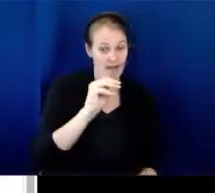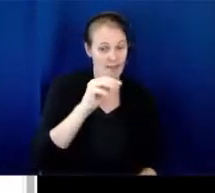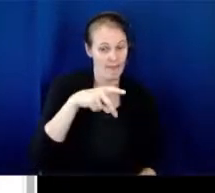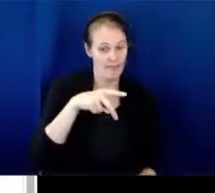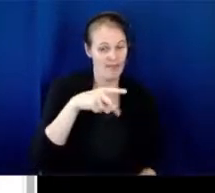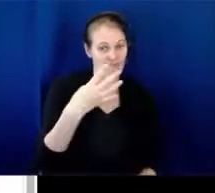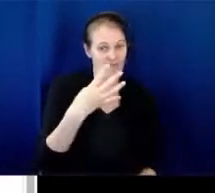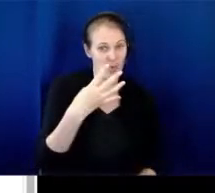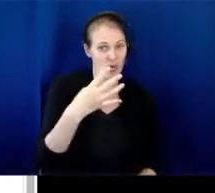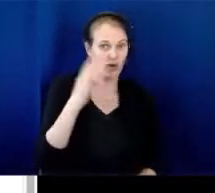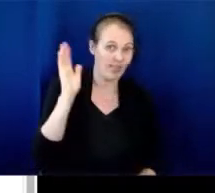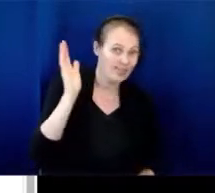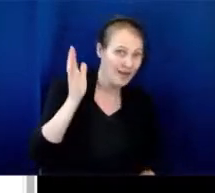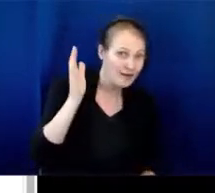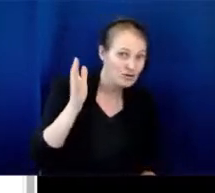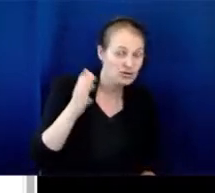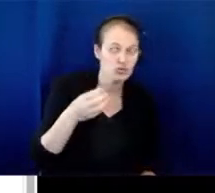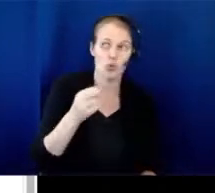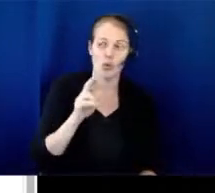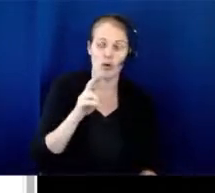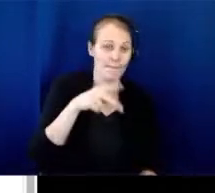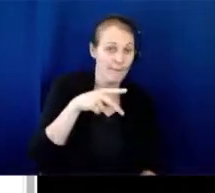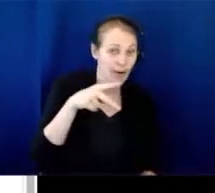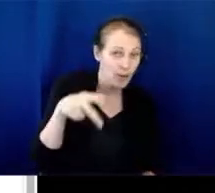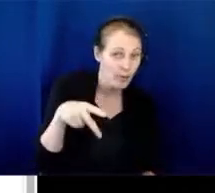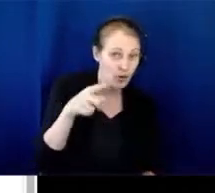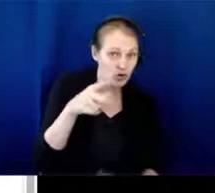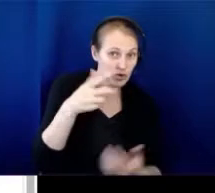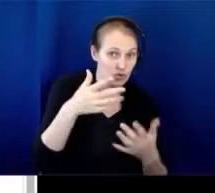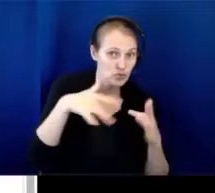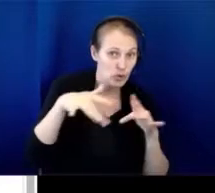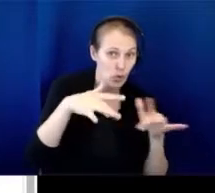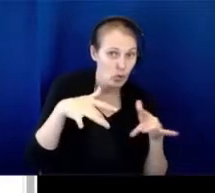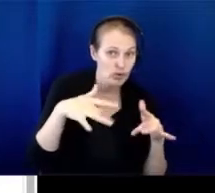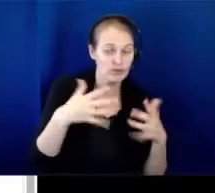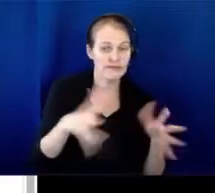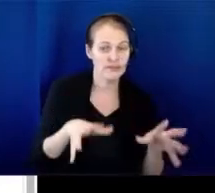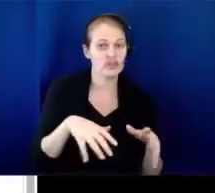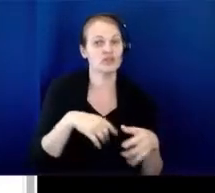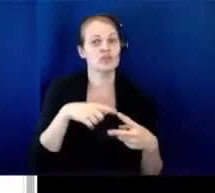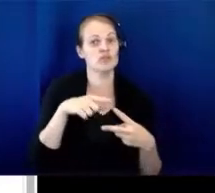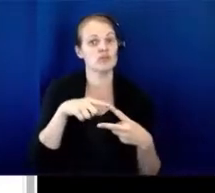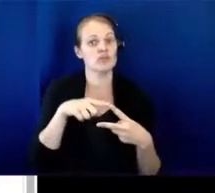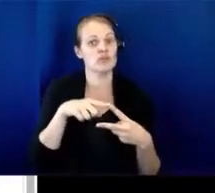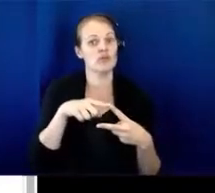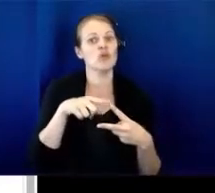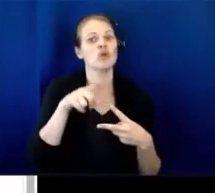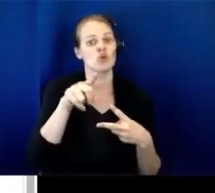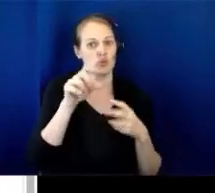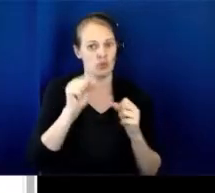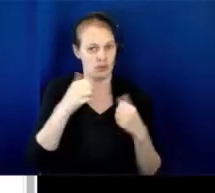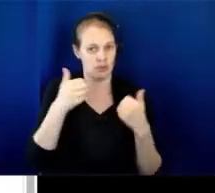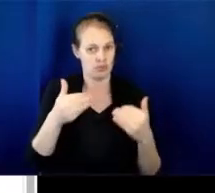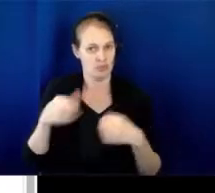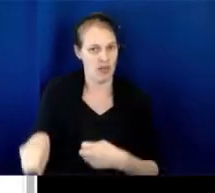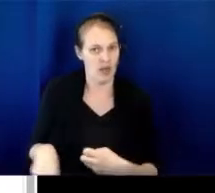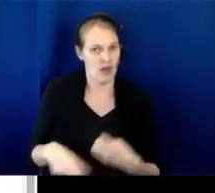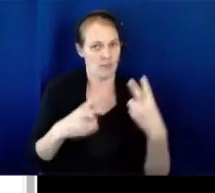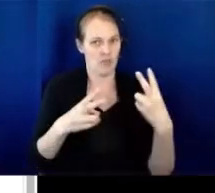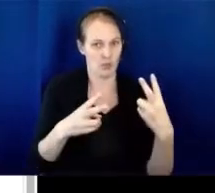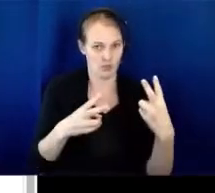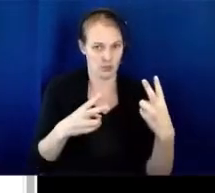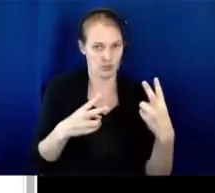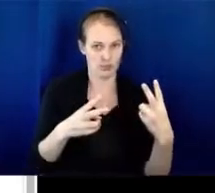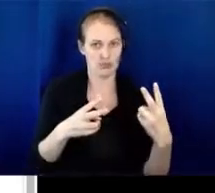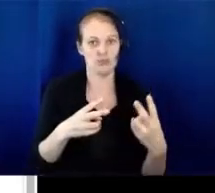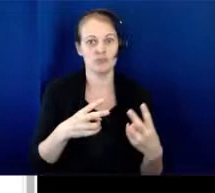you've done or a PowerPoint that you've recorded over, you can go ahead and upload that content here, and